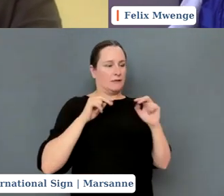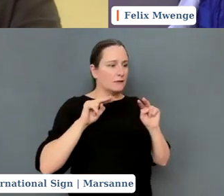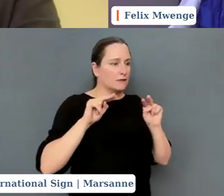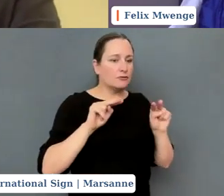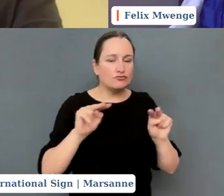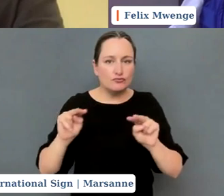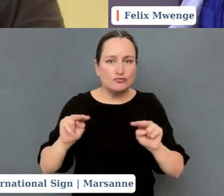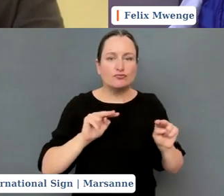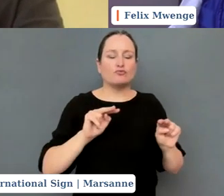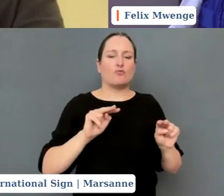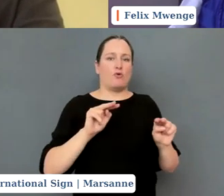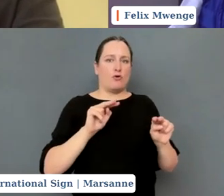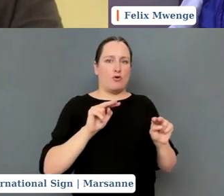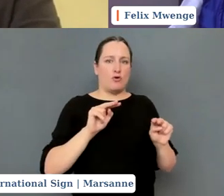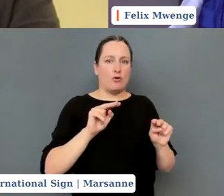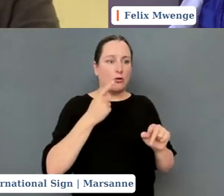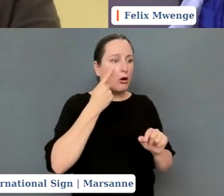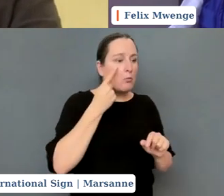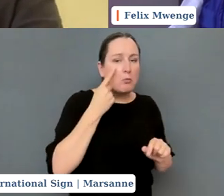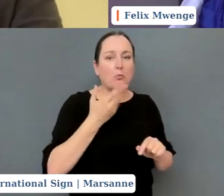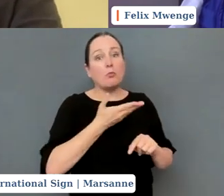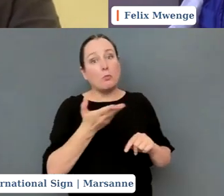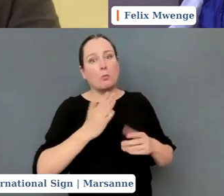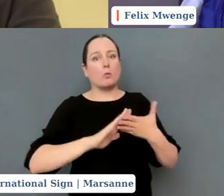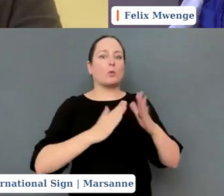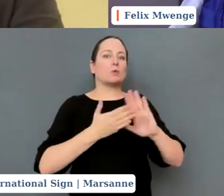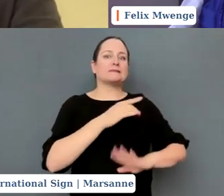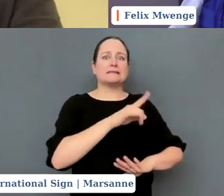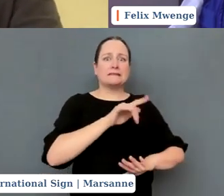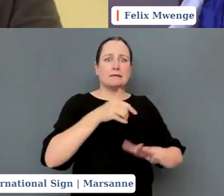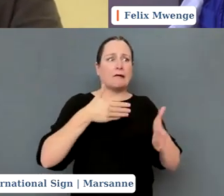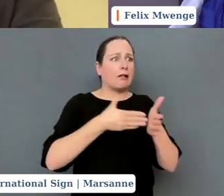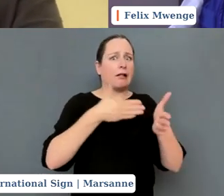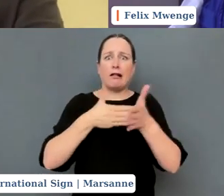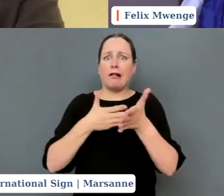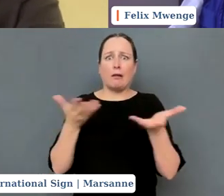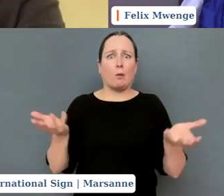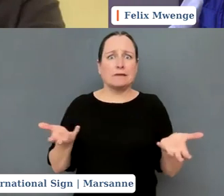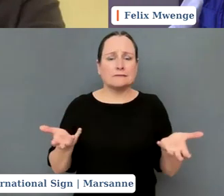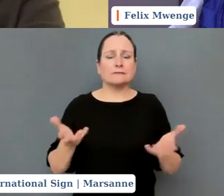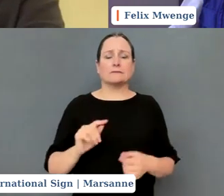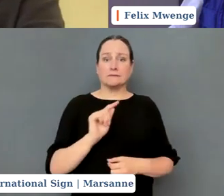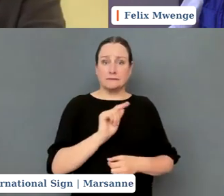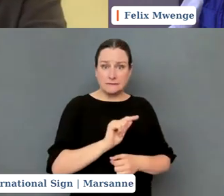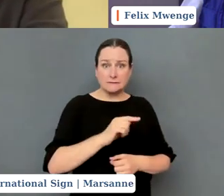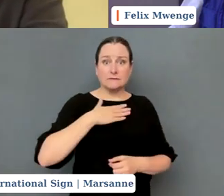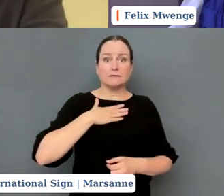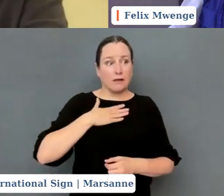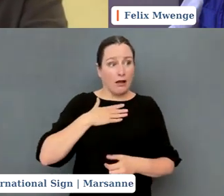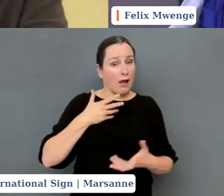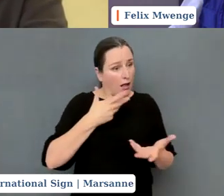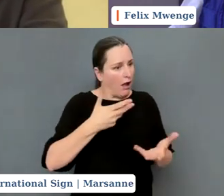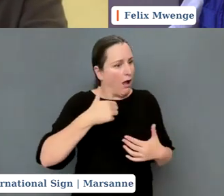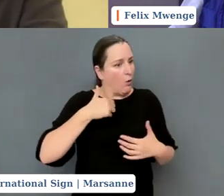and identify the challenges faced by the government to improve the social protection service